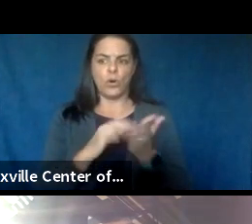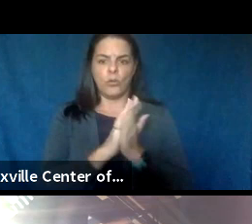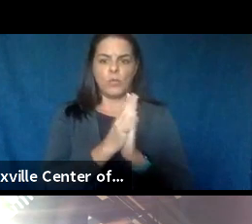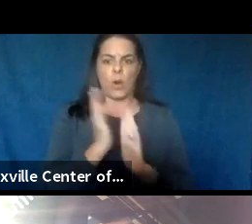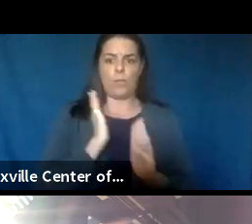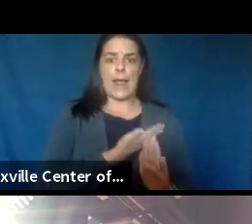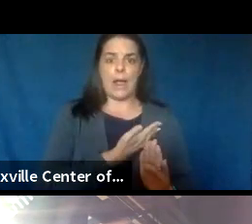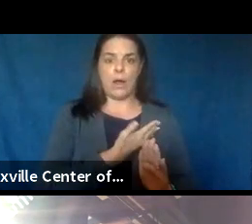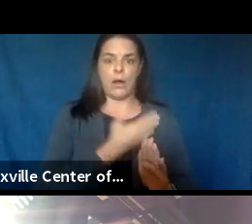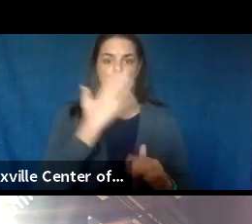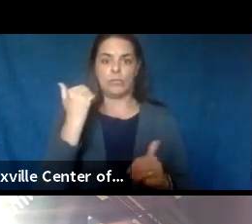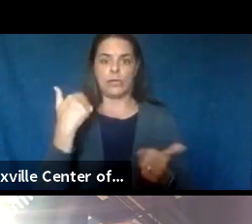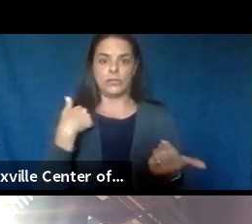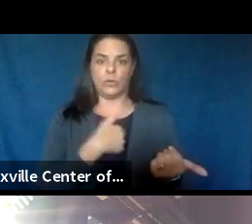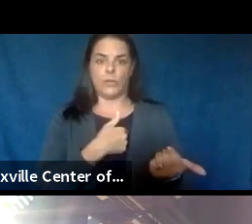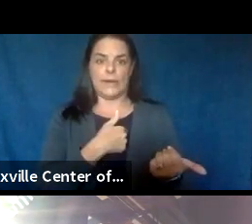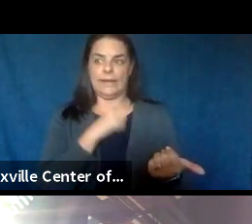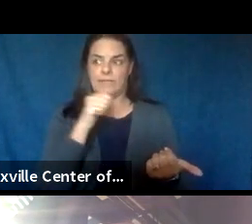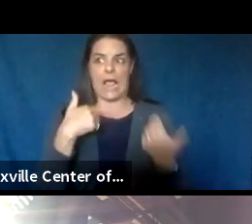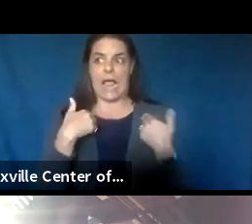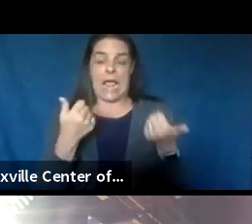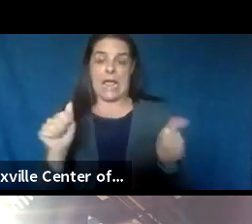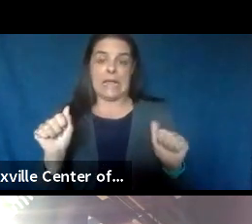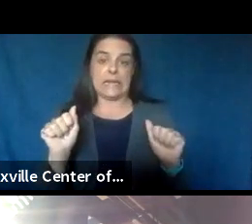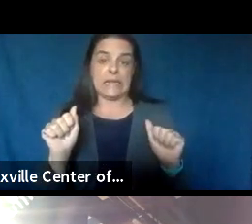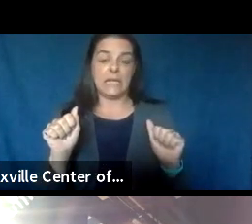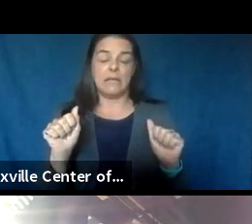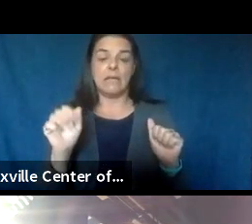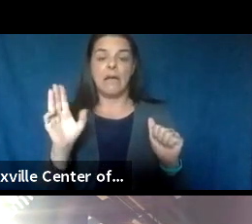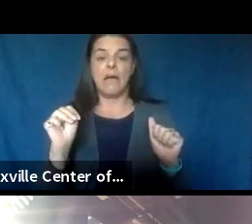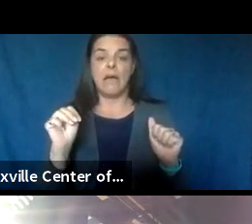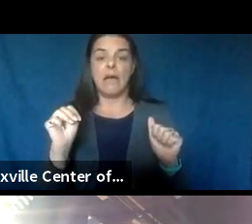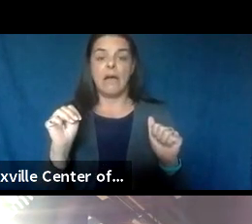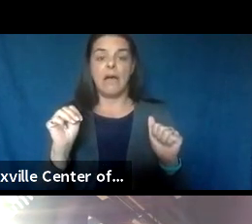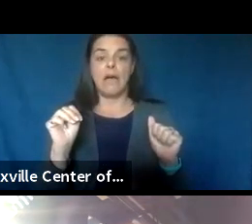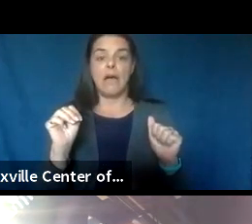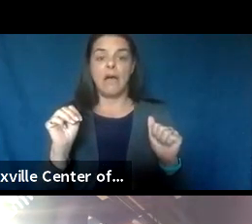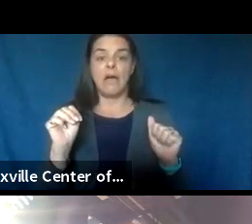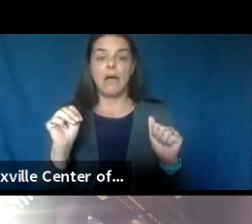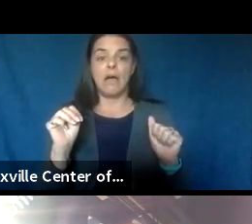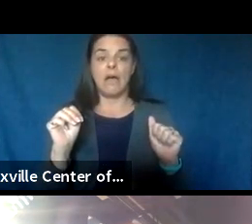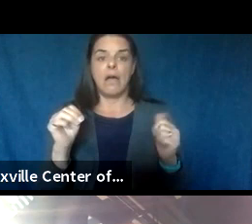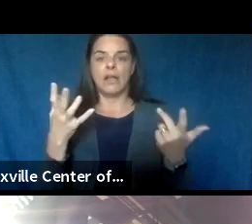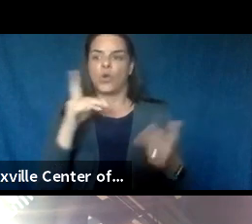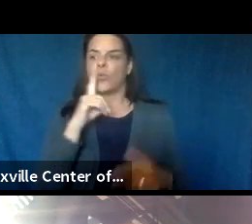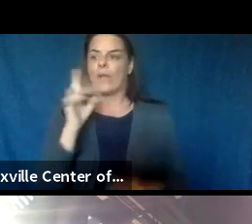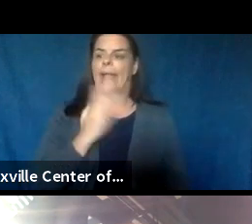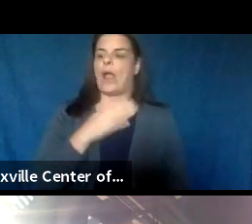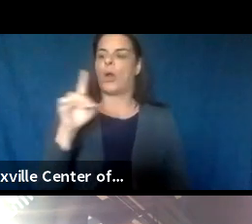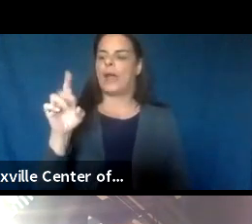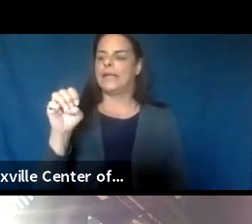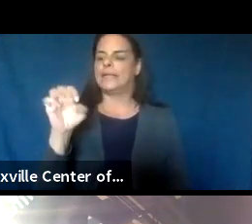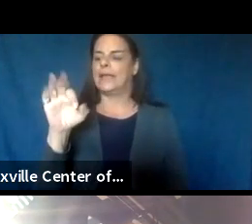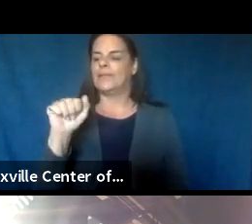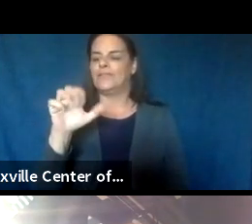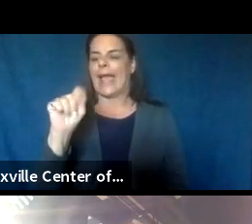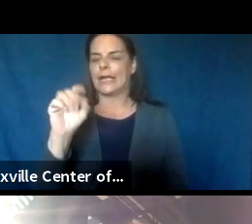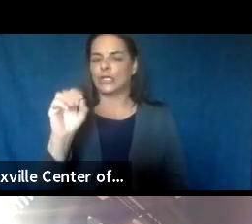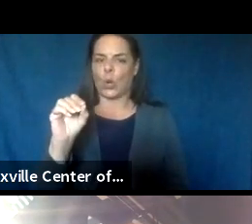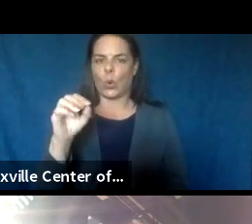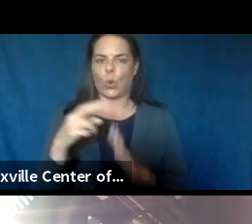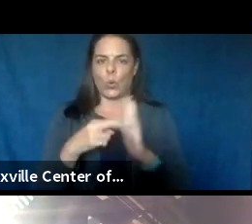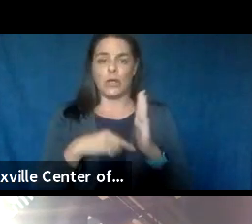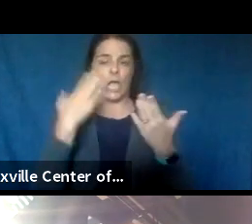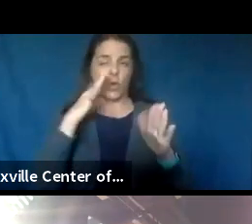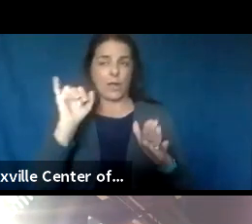since we don't, we haven't had any. And they've been our de facto rules. So I don't know if that needs to be